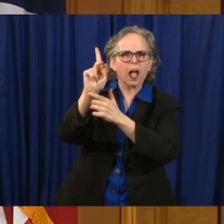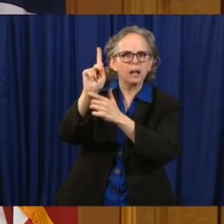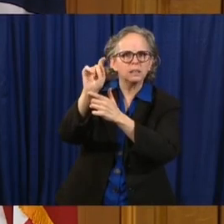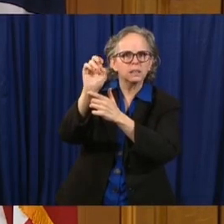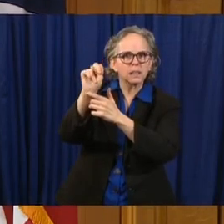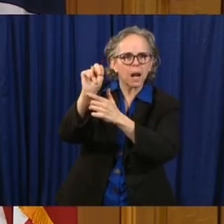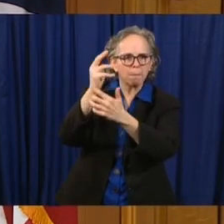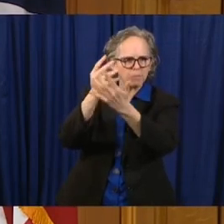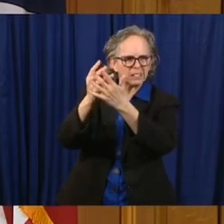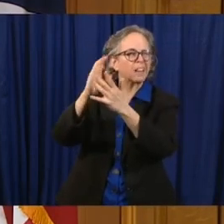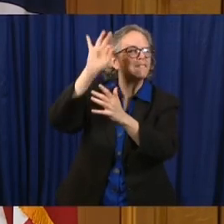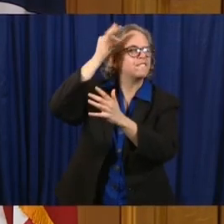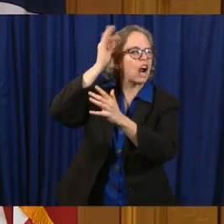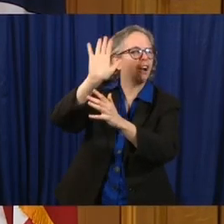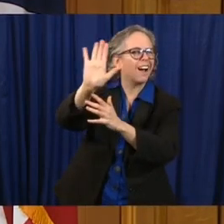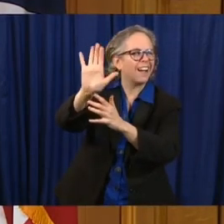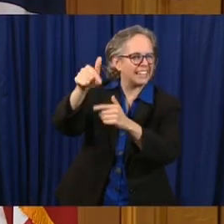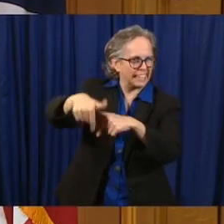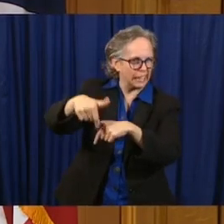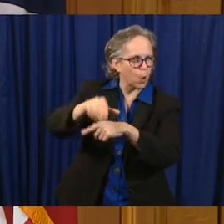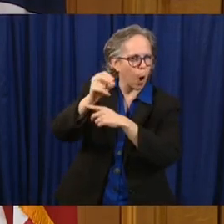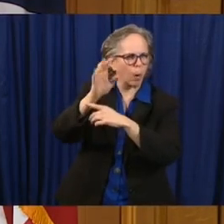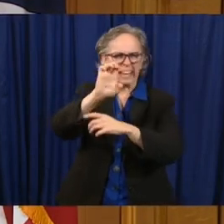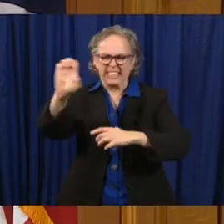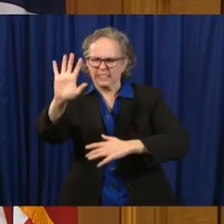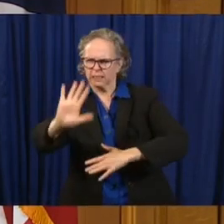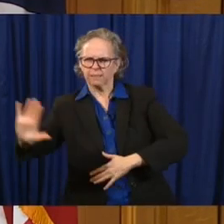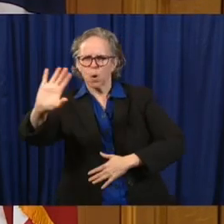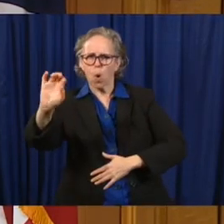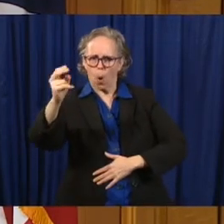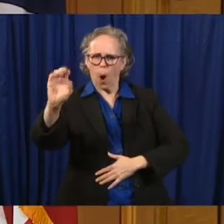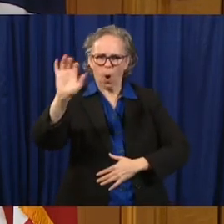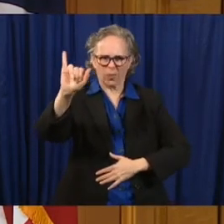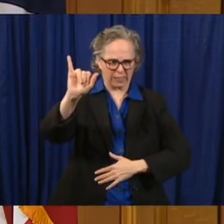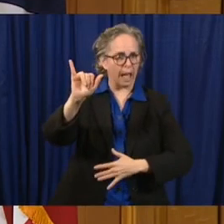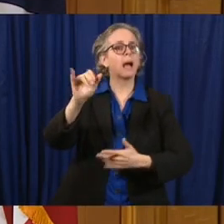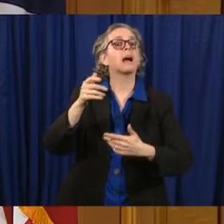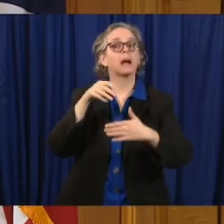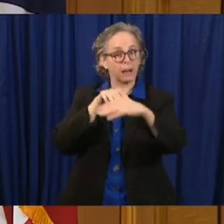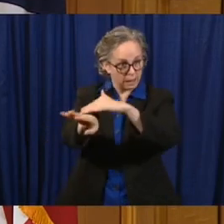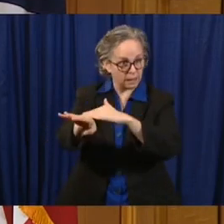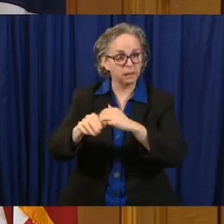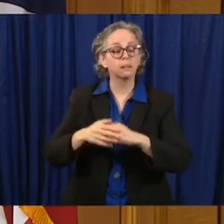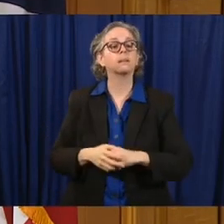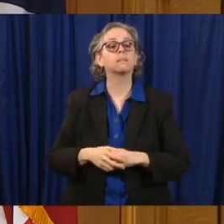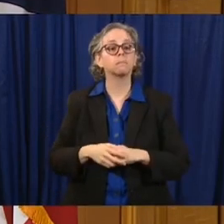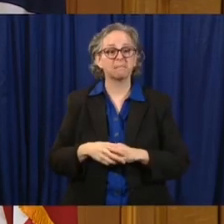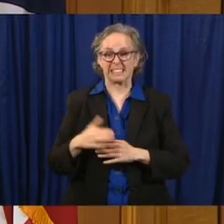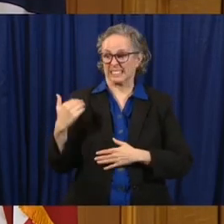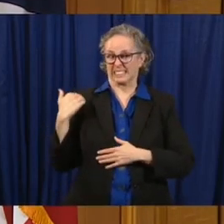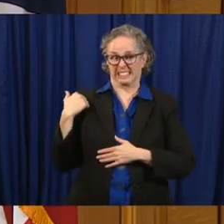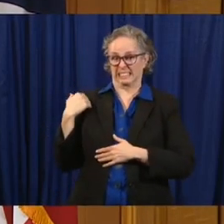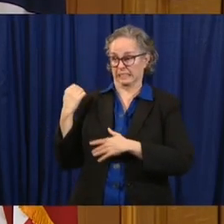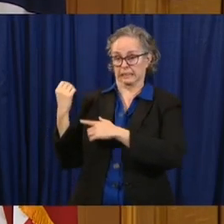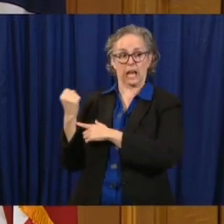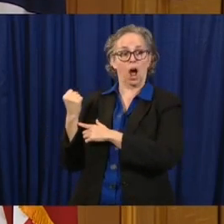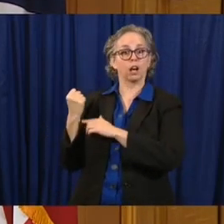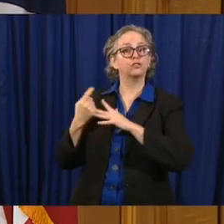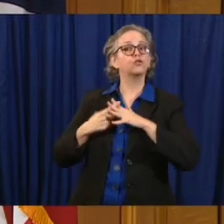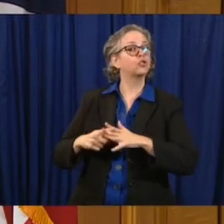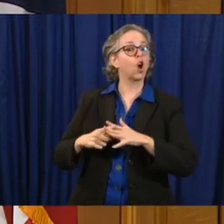Also, as I indicated, testing was to begin on Saturday at the Marion Institution and Pickaway. That